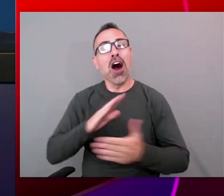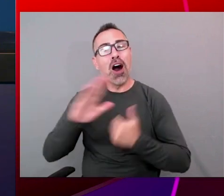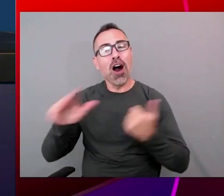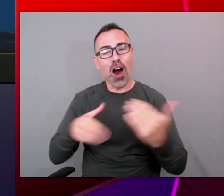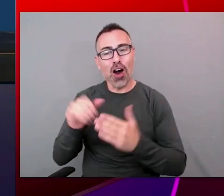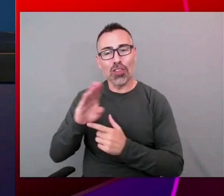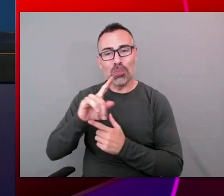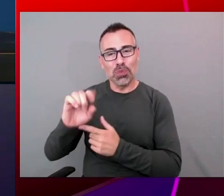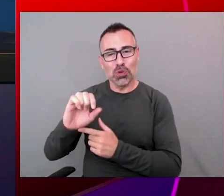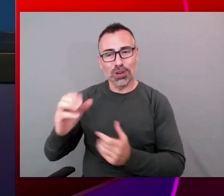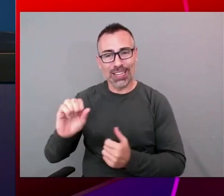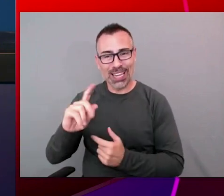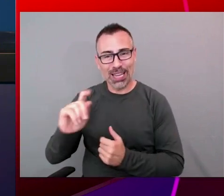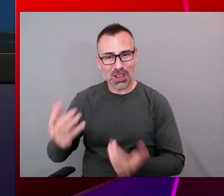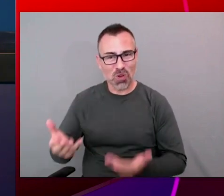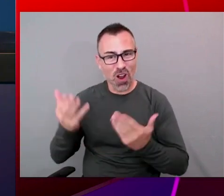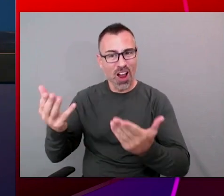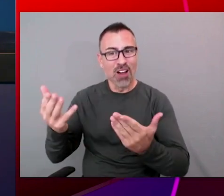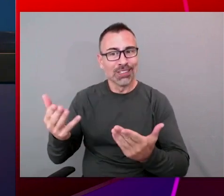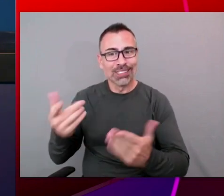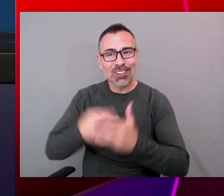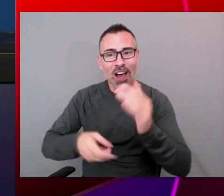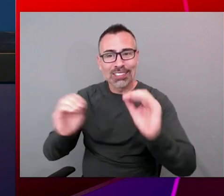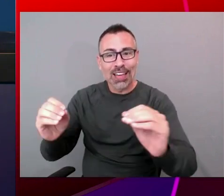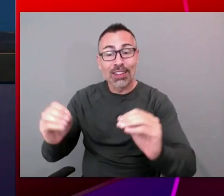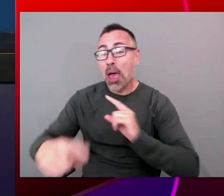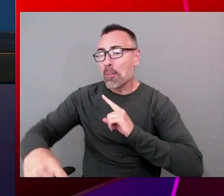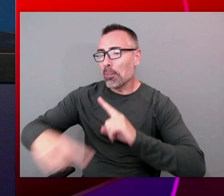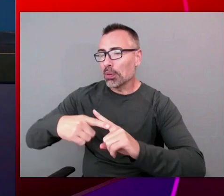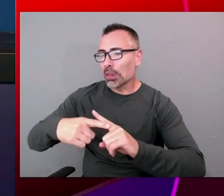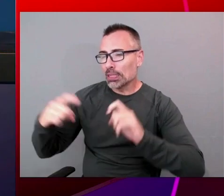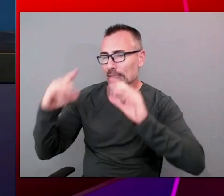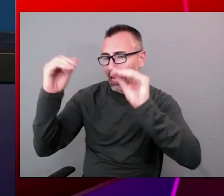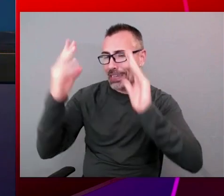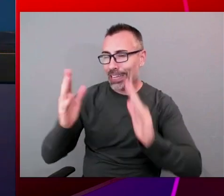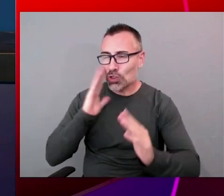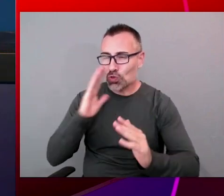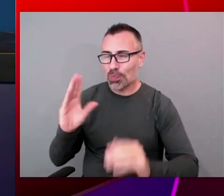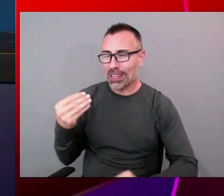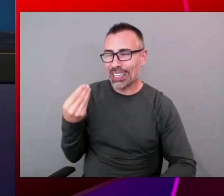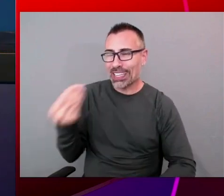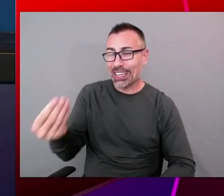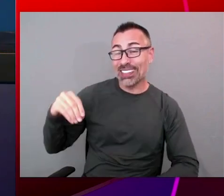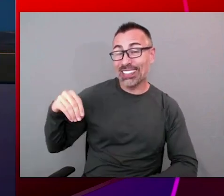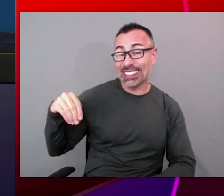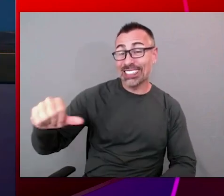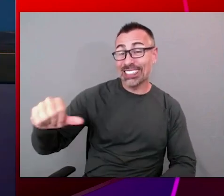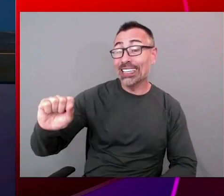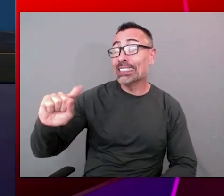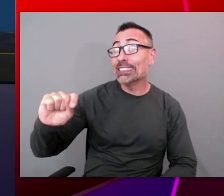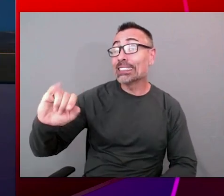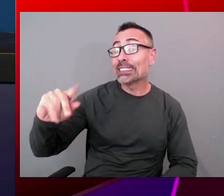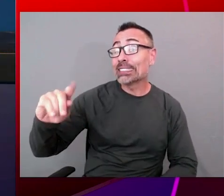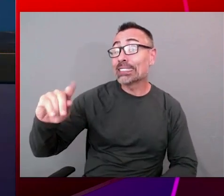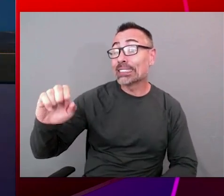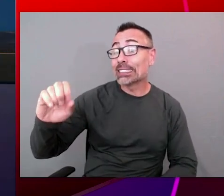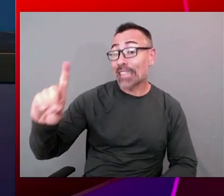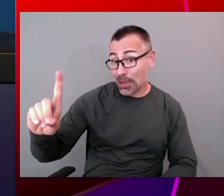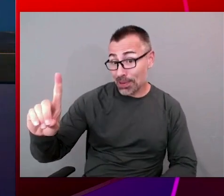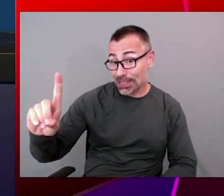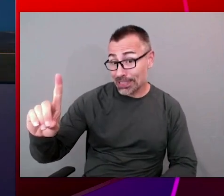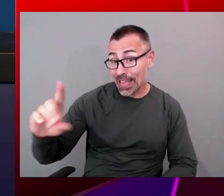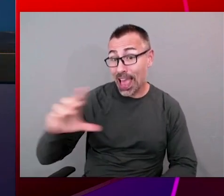get stipends when they complete our boot camps, as well as the continuing education credits, which is invaluable for a